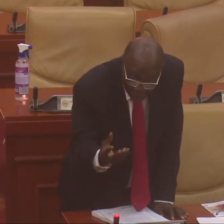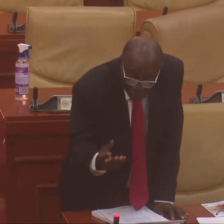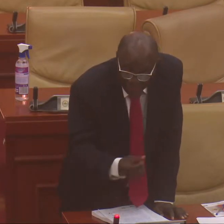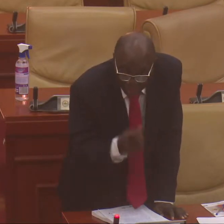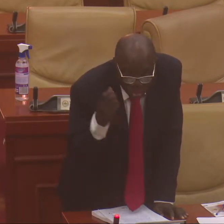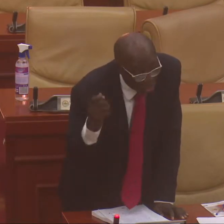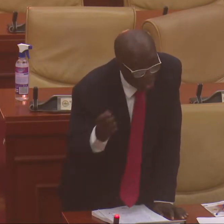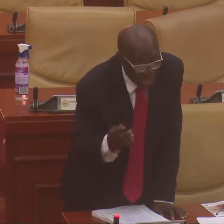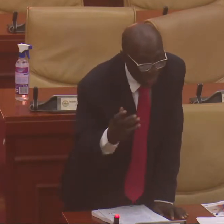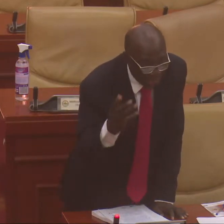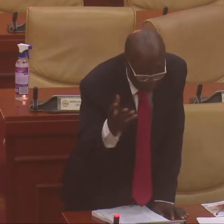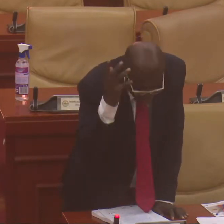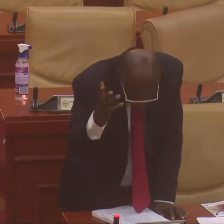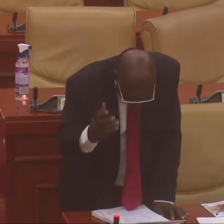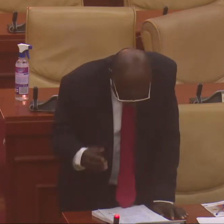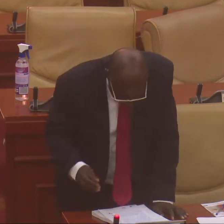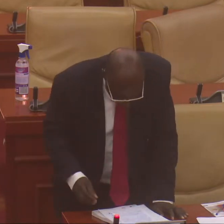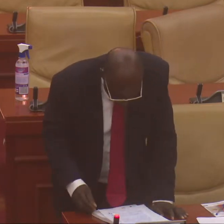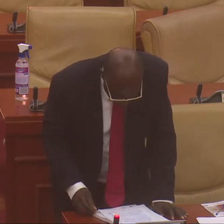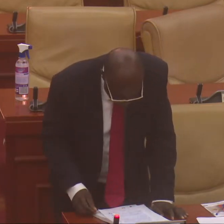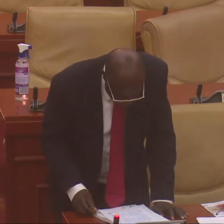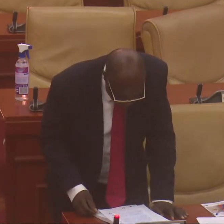sloganeering does not run an economy.